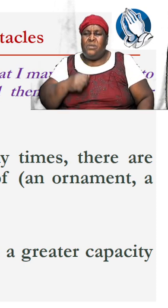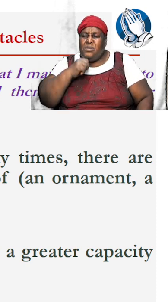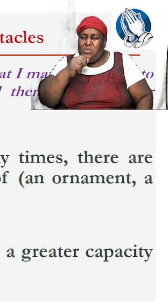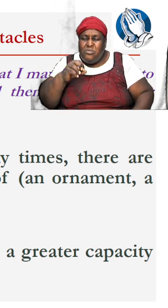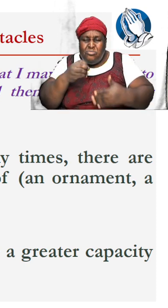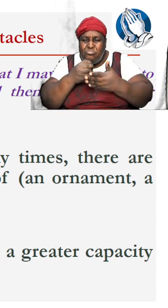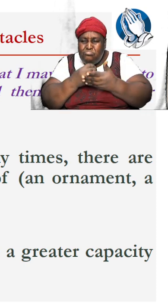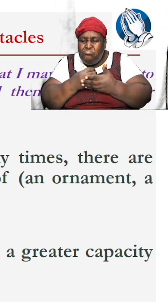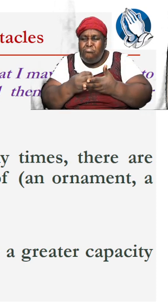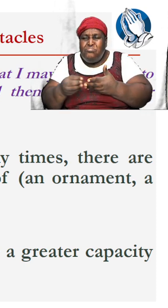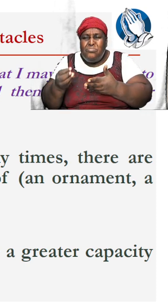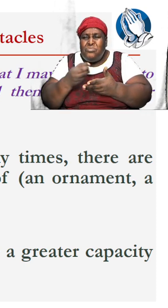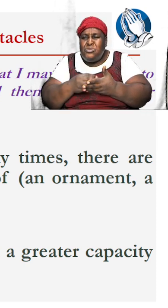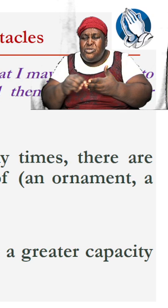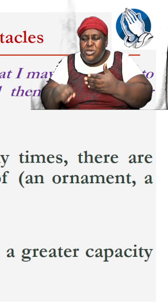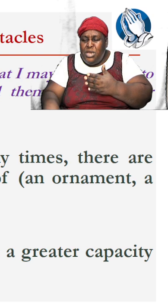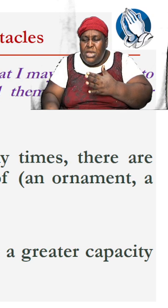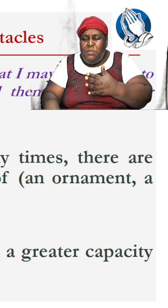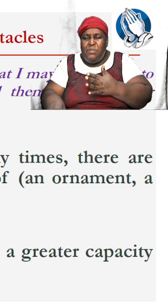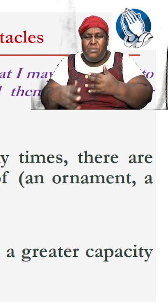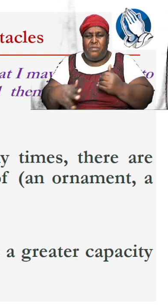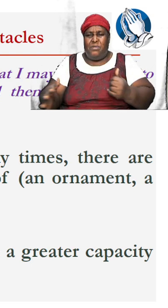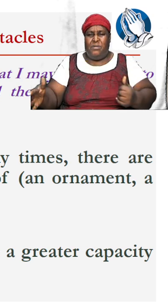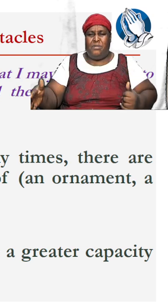thing. It's something that you probably,